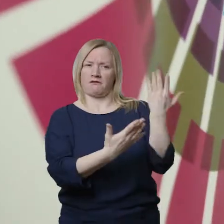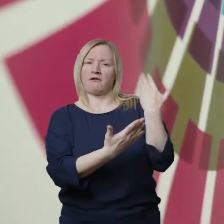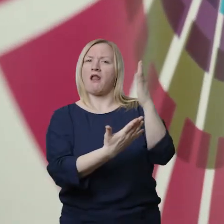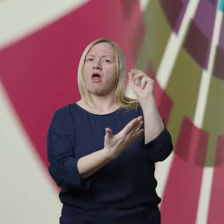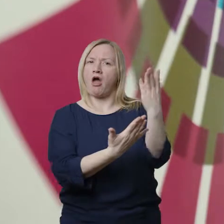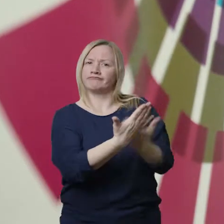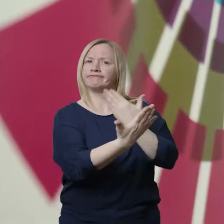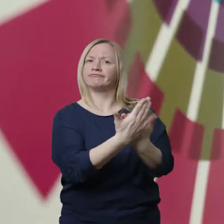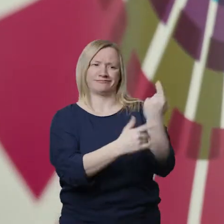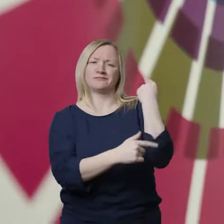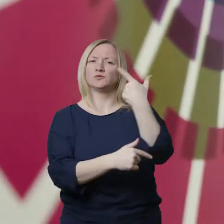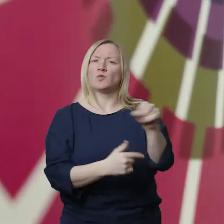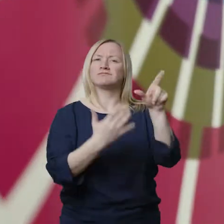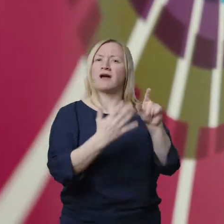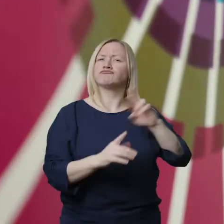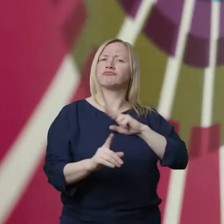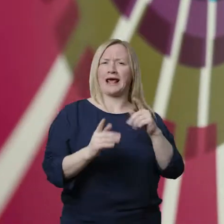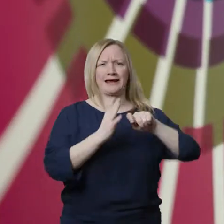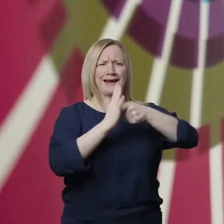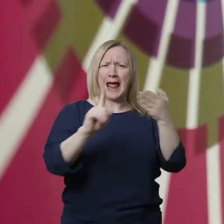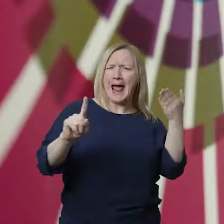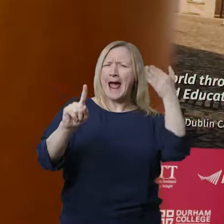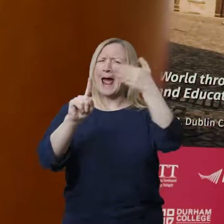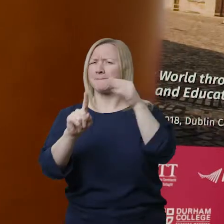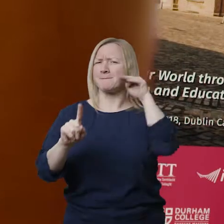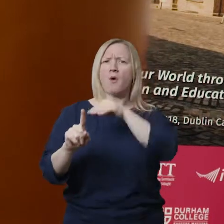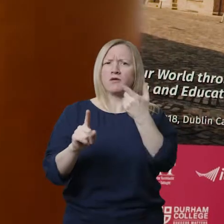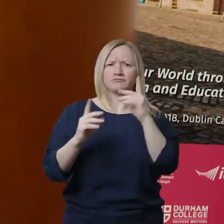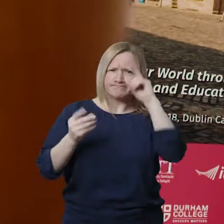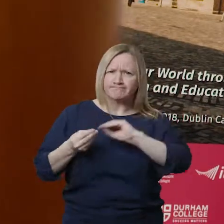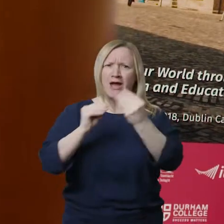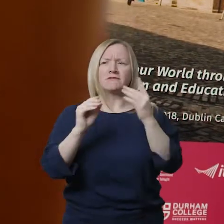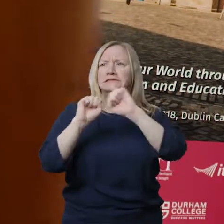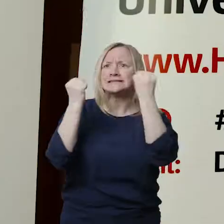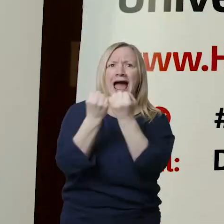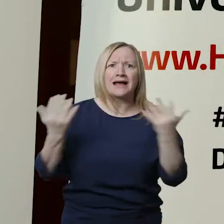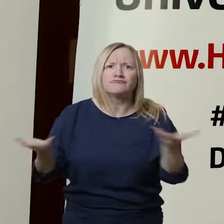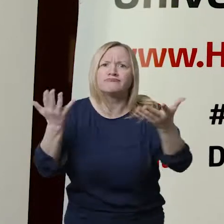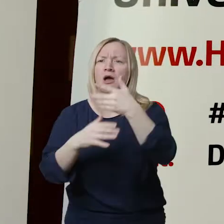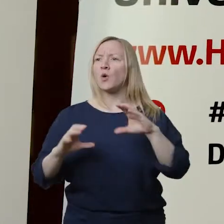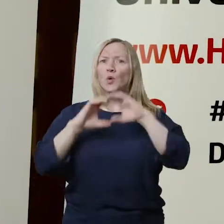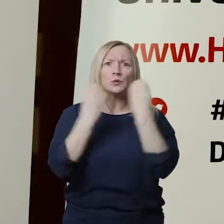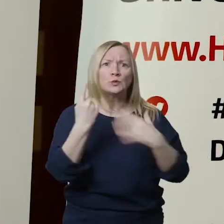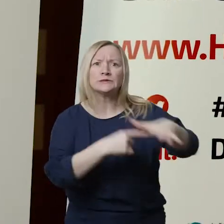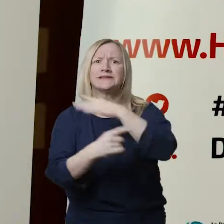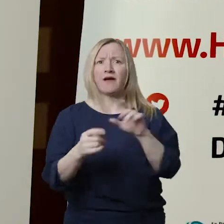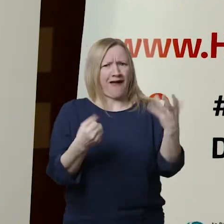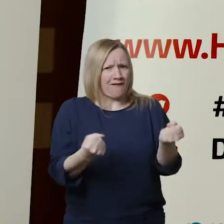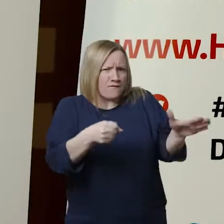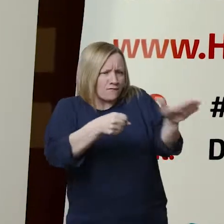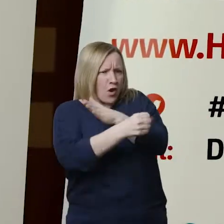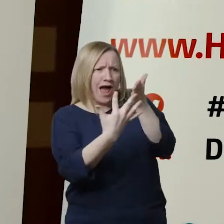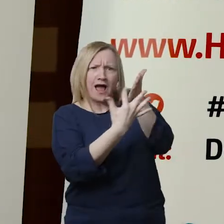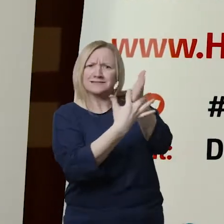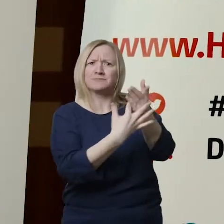The Centre for Excellence Universal Design is part of the National Disability Authority, which is based in Dublin, Ireland. The three areas the